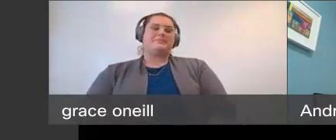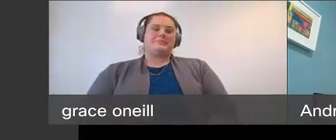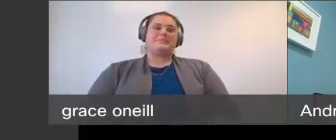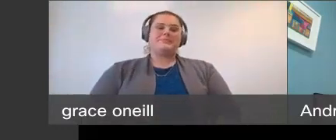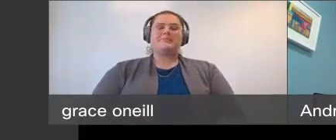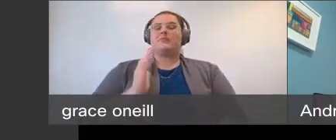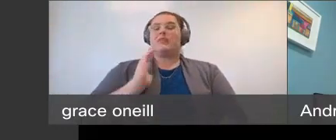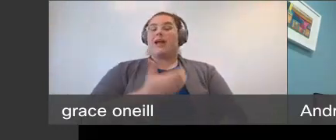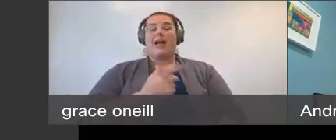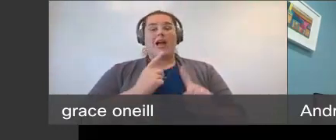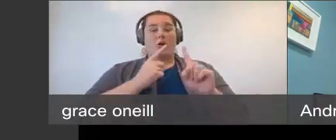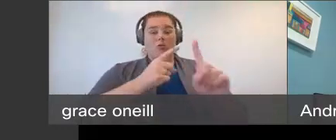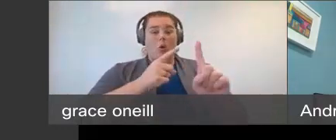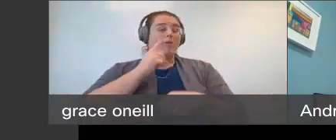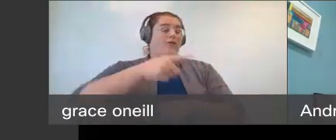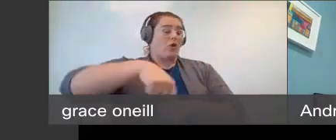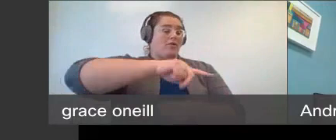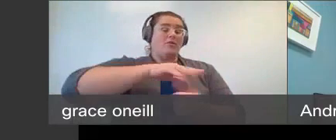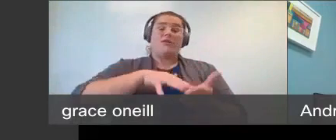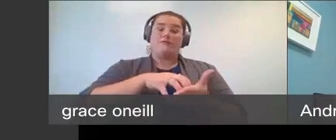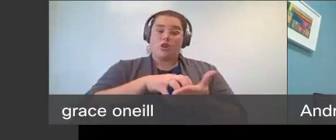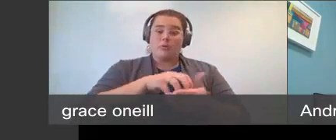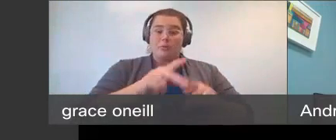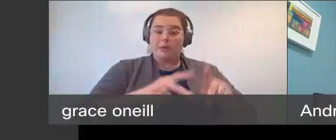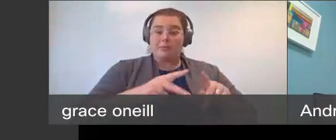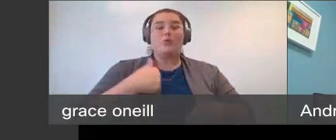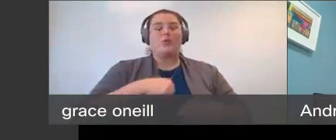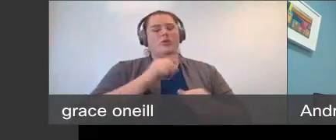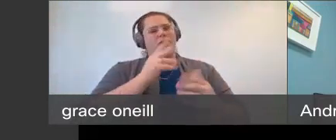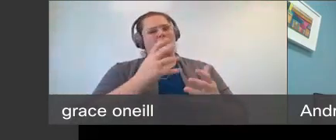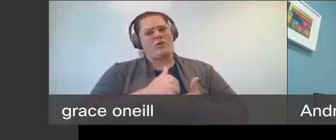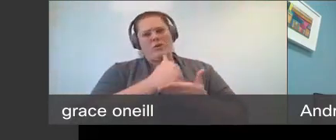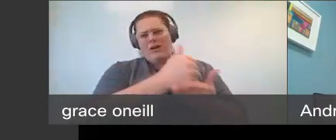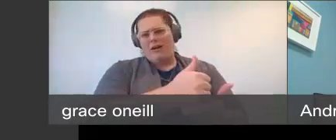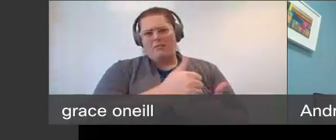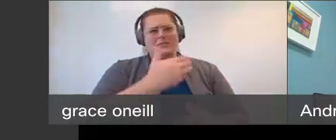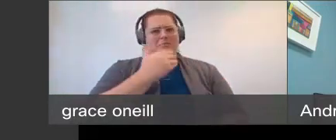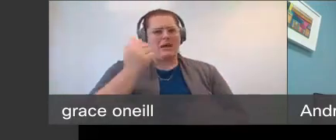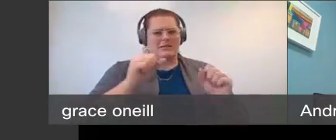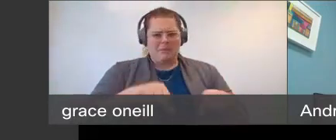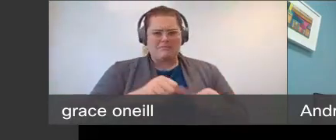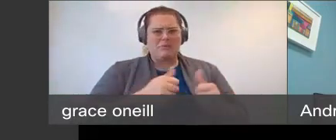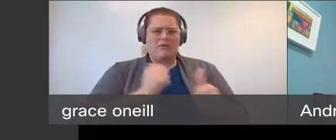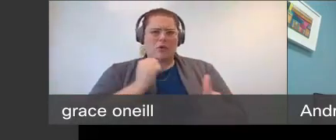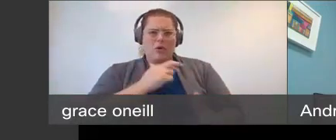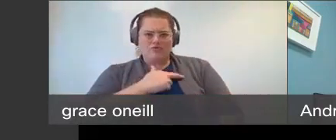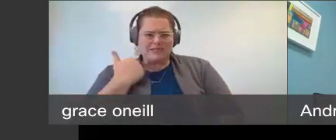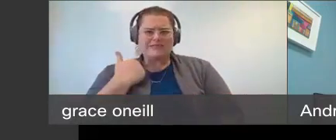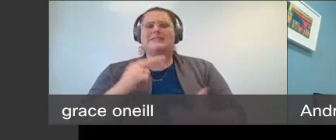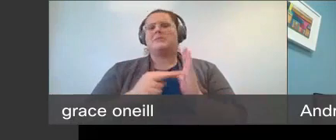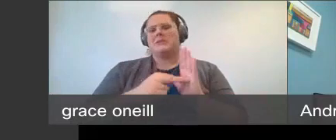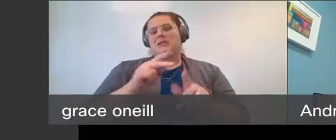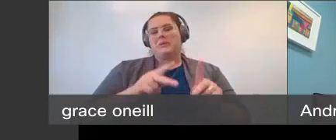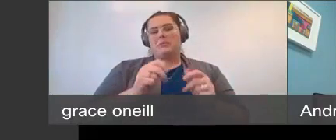superior care for vulnerable individuals. That is the individuals with intellectual and developmental disabilities. That is all we